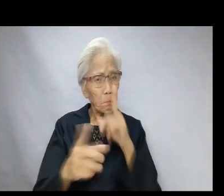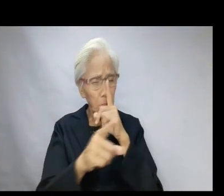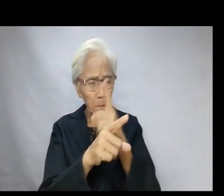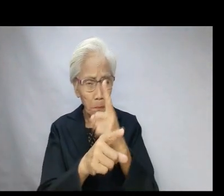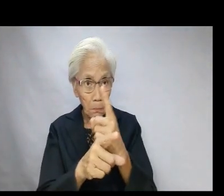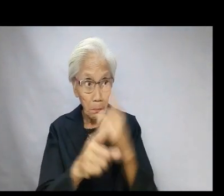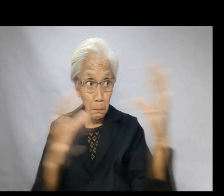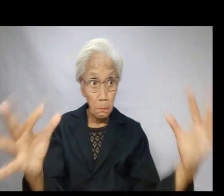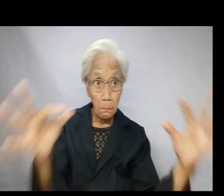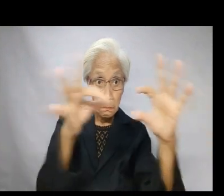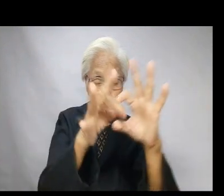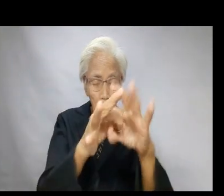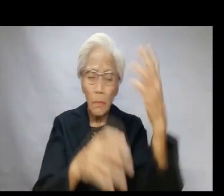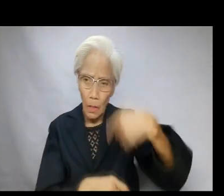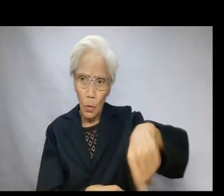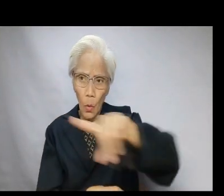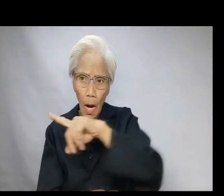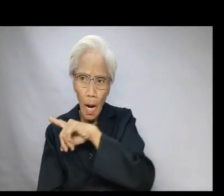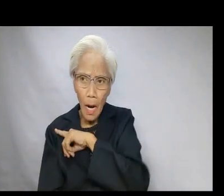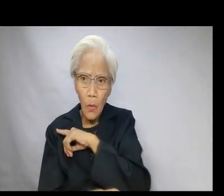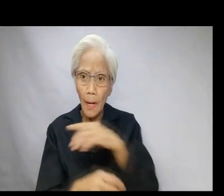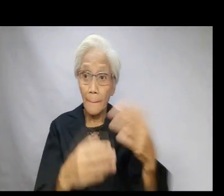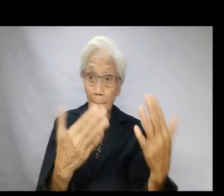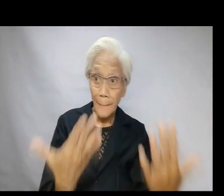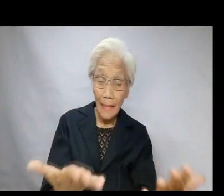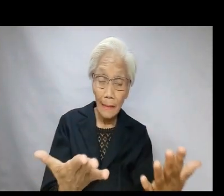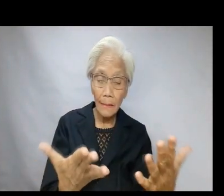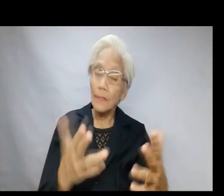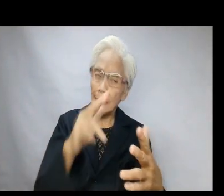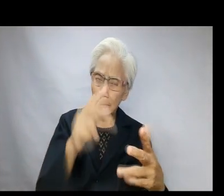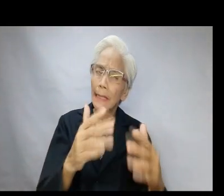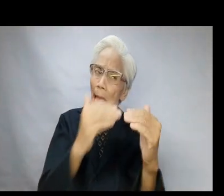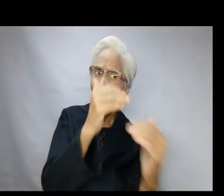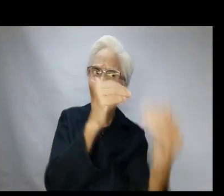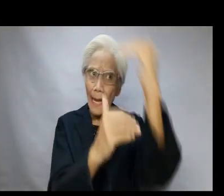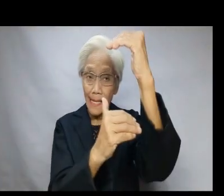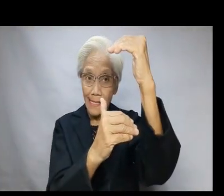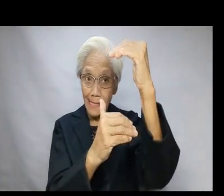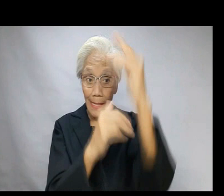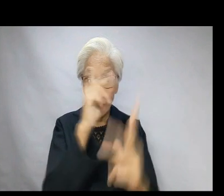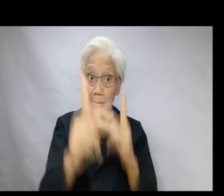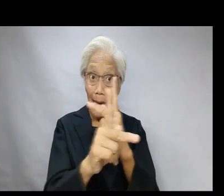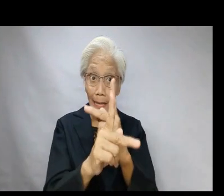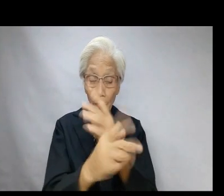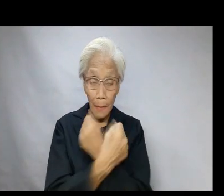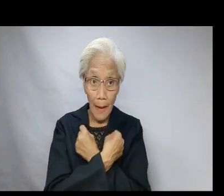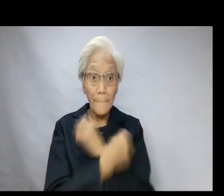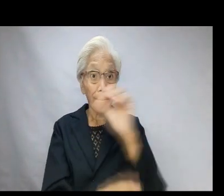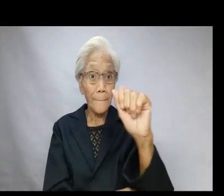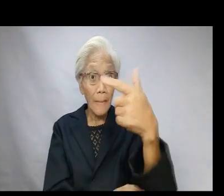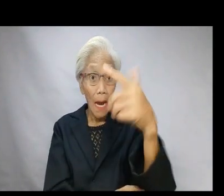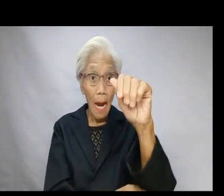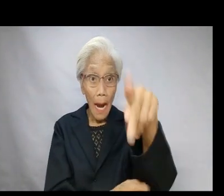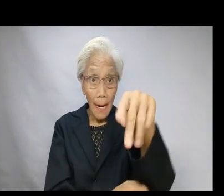purpose in life. This definitely corresponds to our need for the third and highest kind of